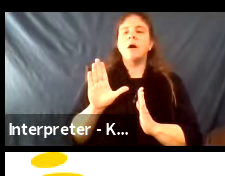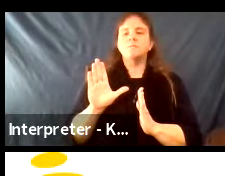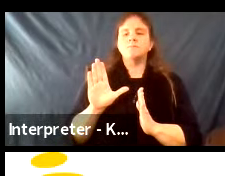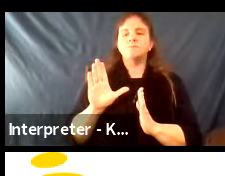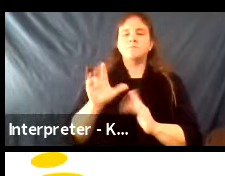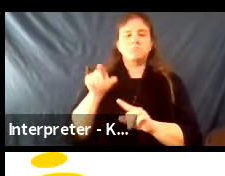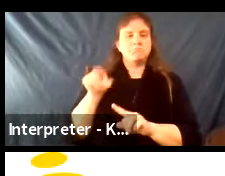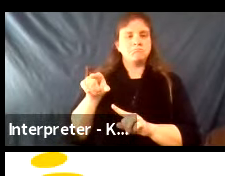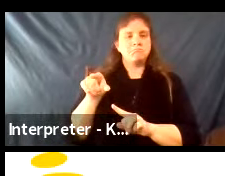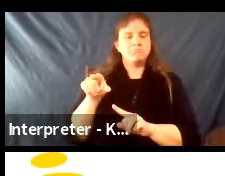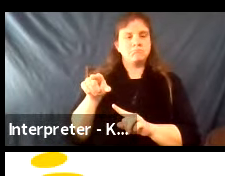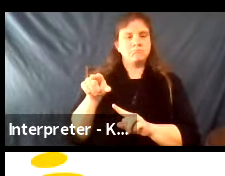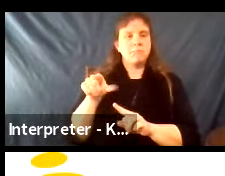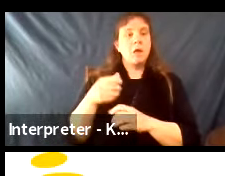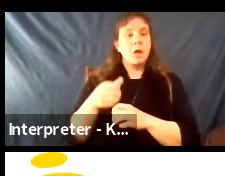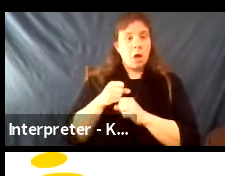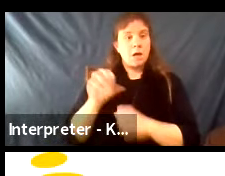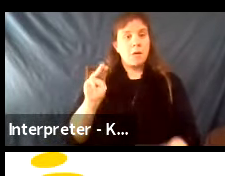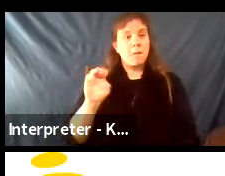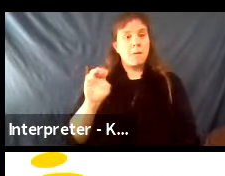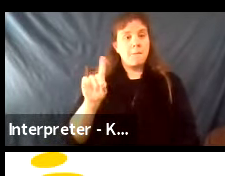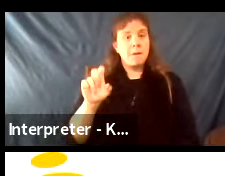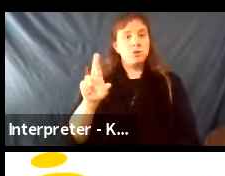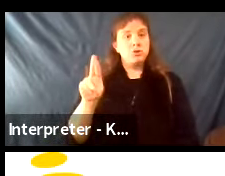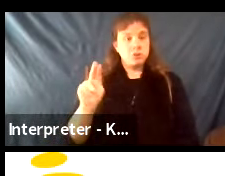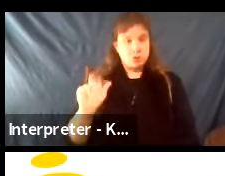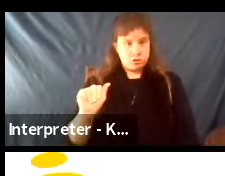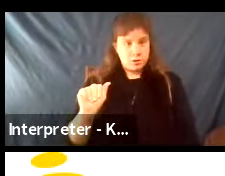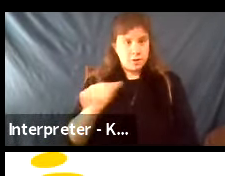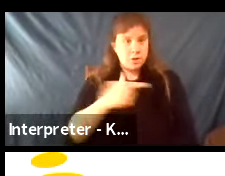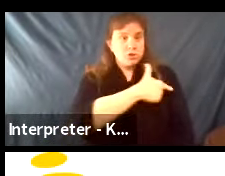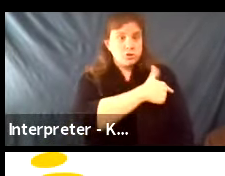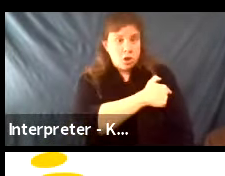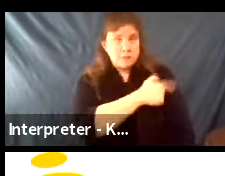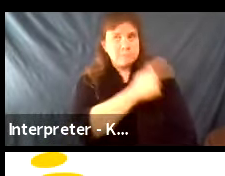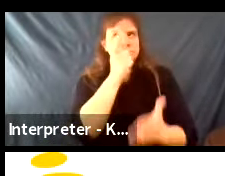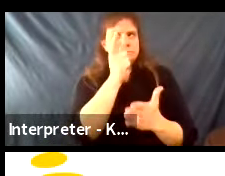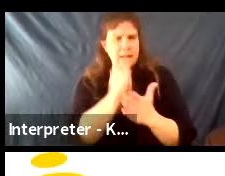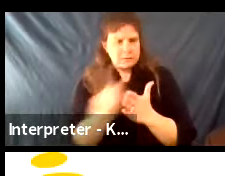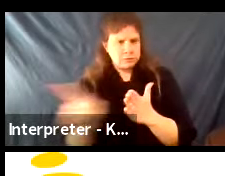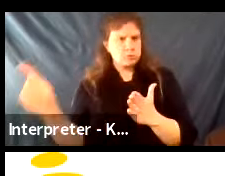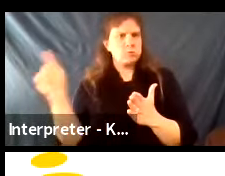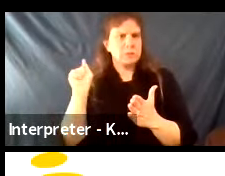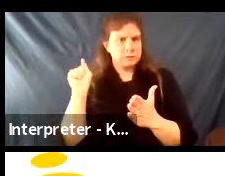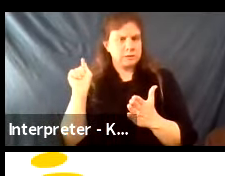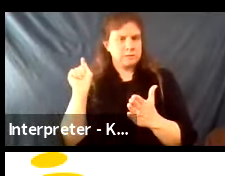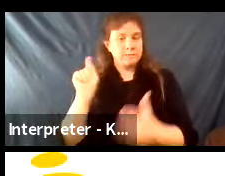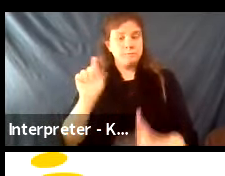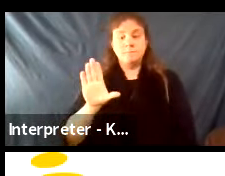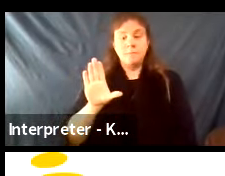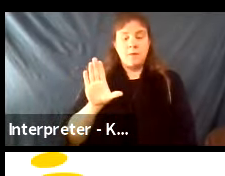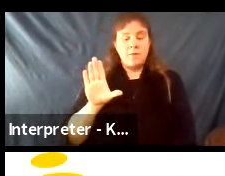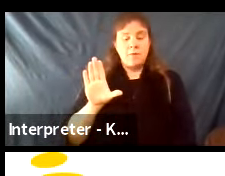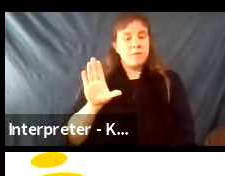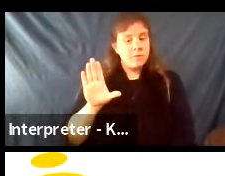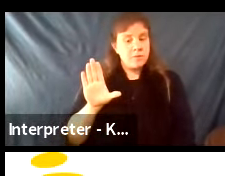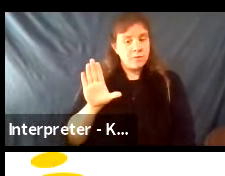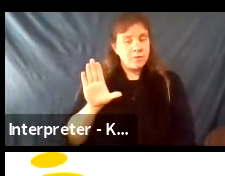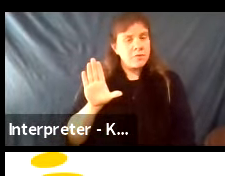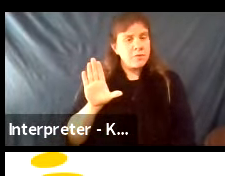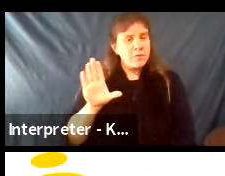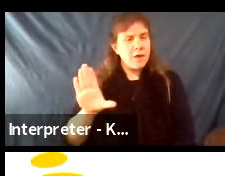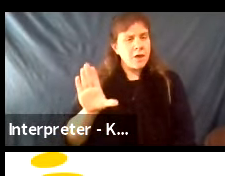got a shot. They got the Moderna shot earlier last week. They're a monolingual, I think,